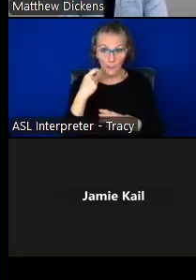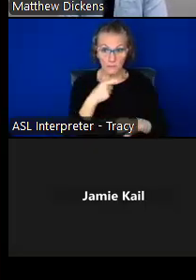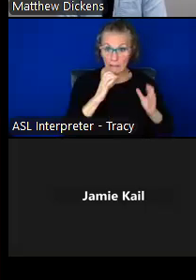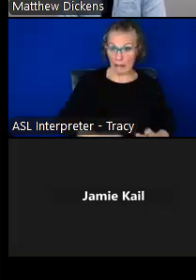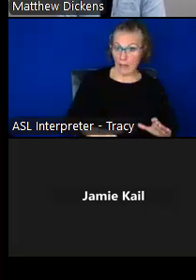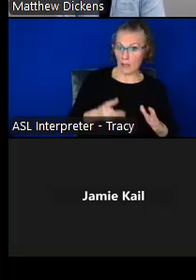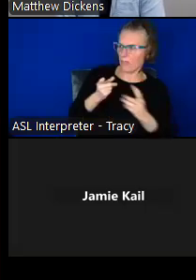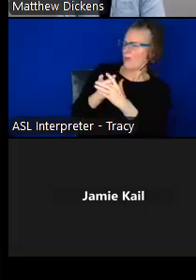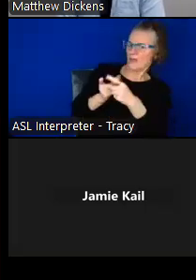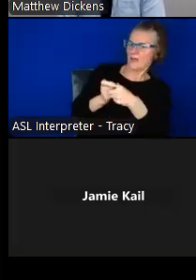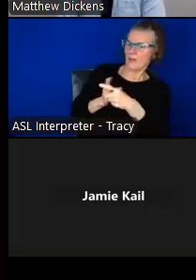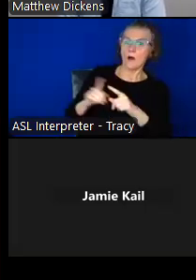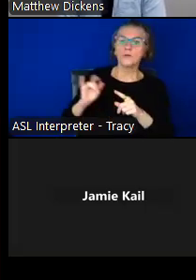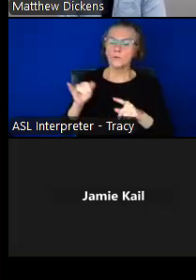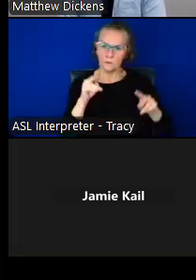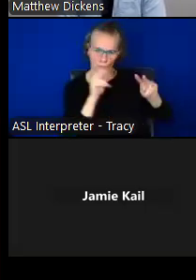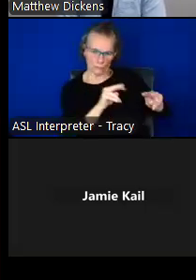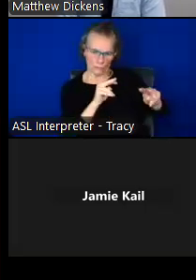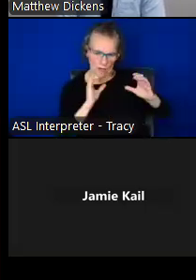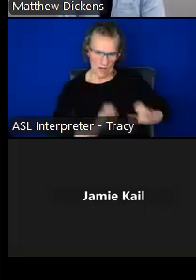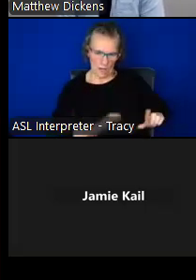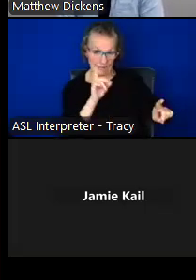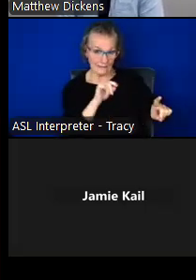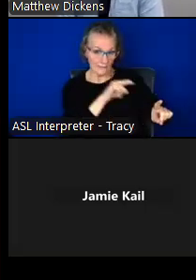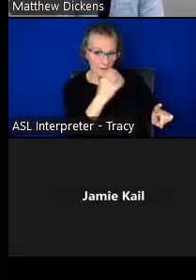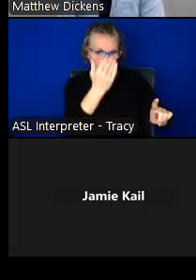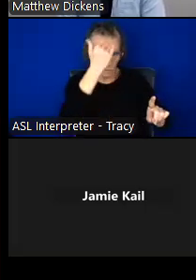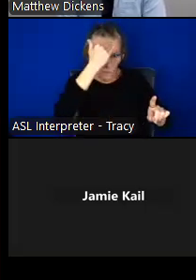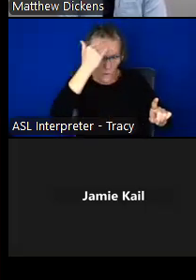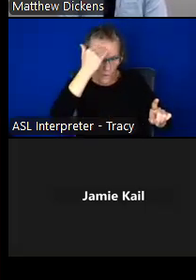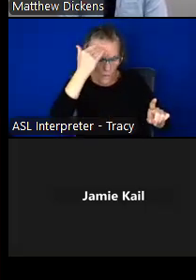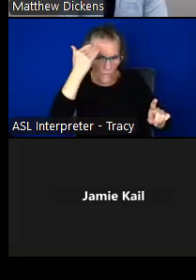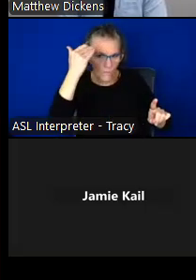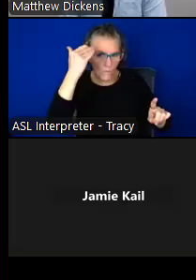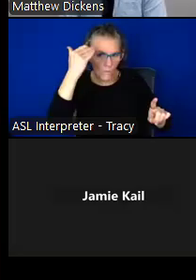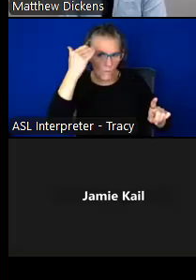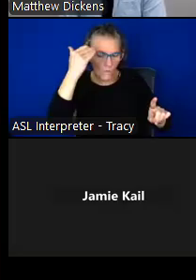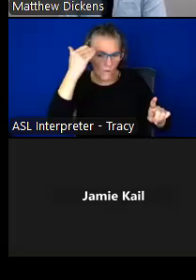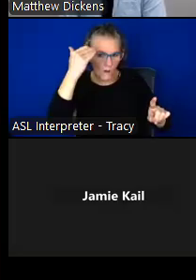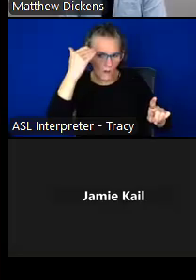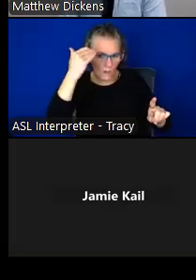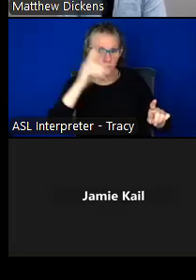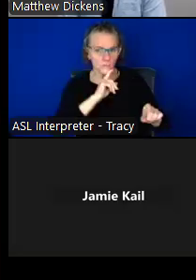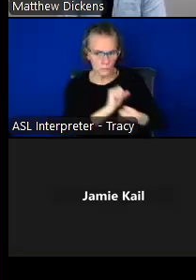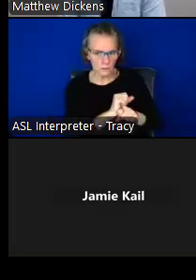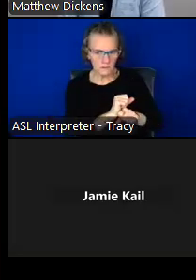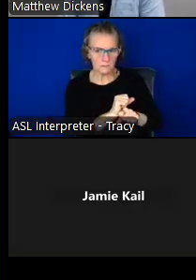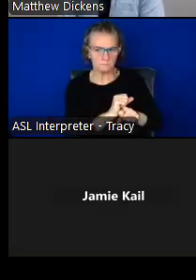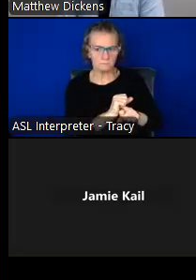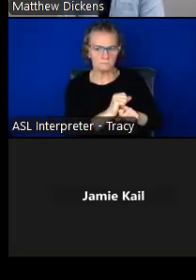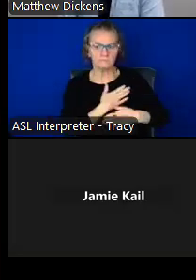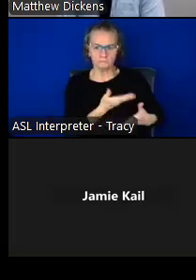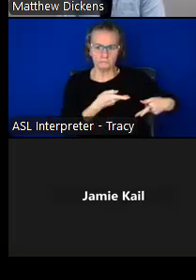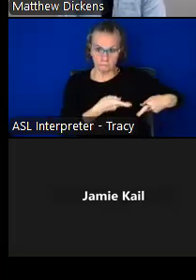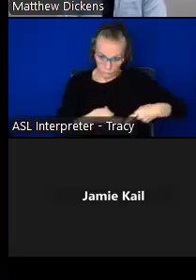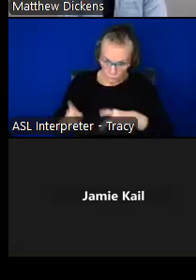We also look at whether the client knew based on an informed decision that they were giving that